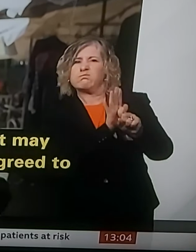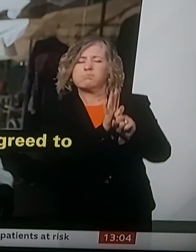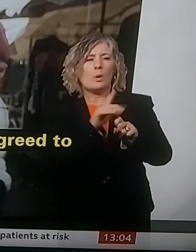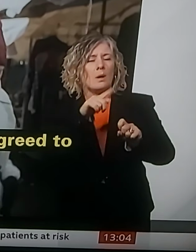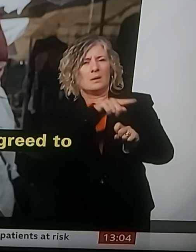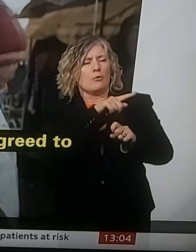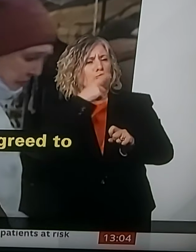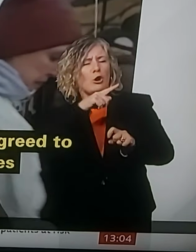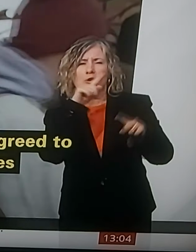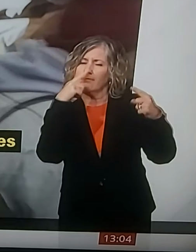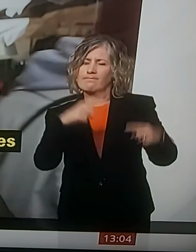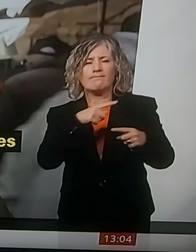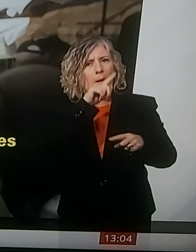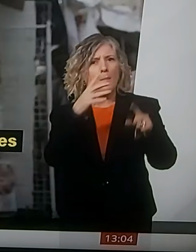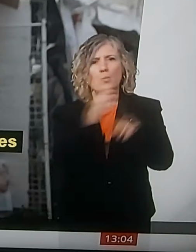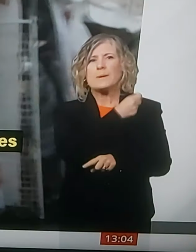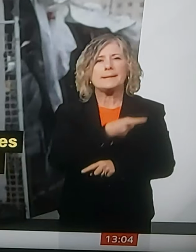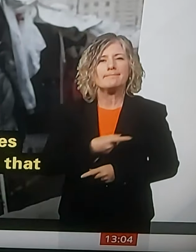it. Let's see.